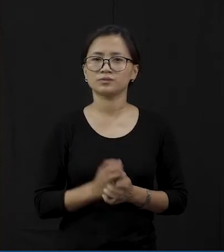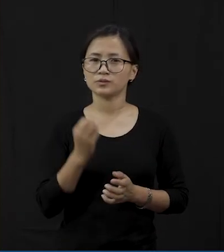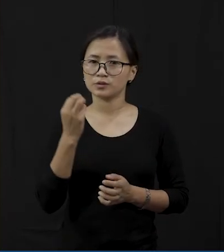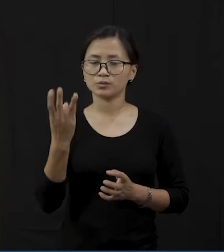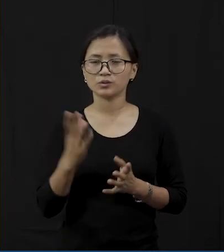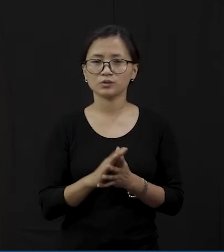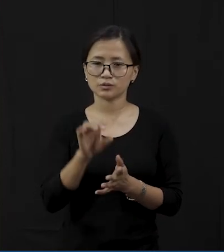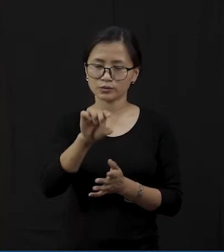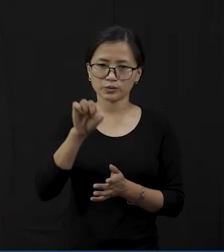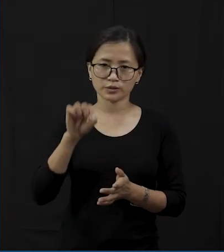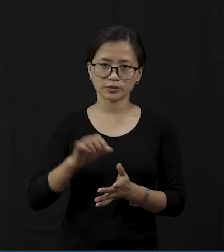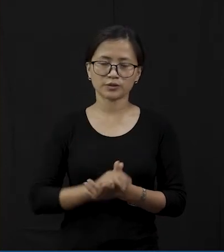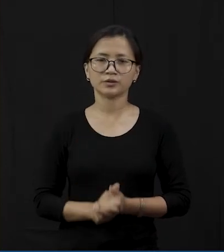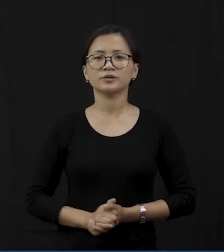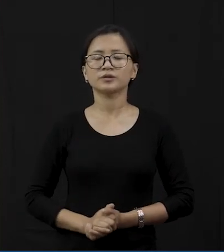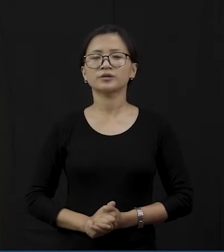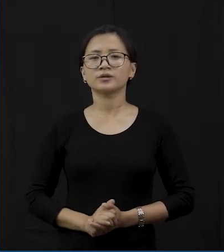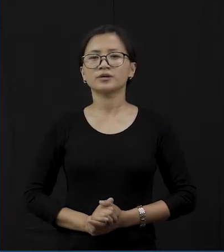you will get it